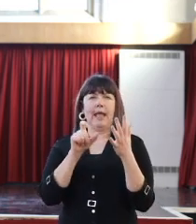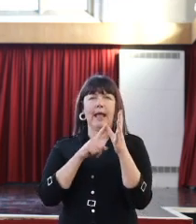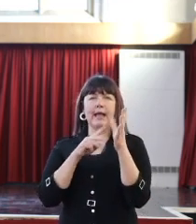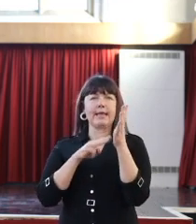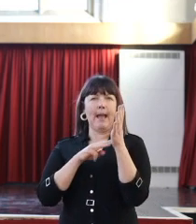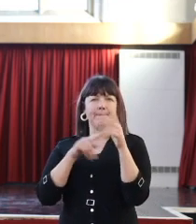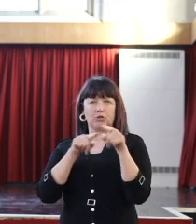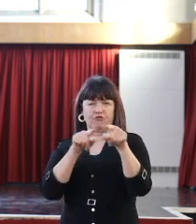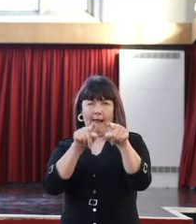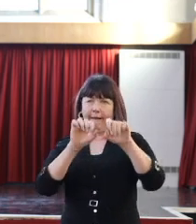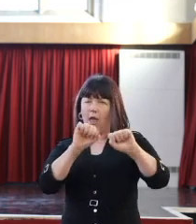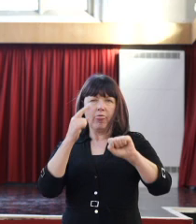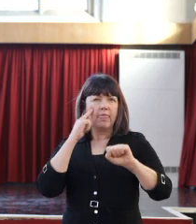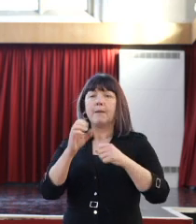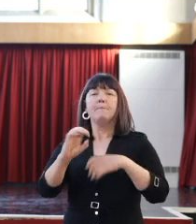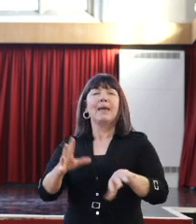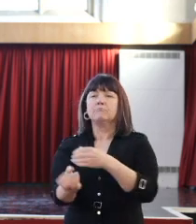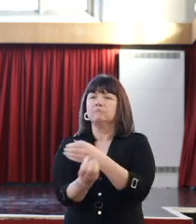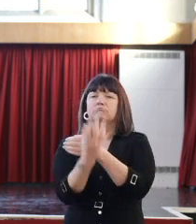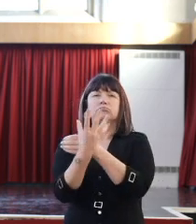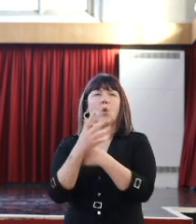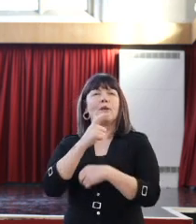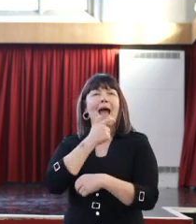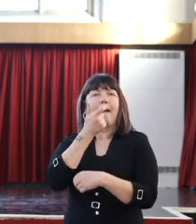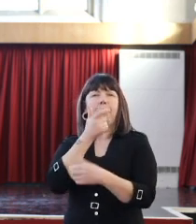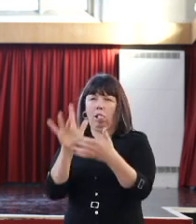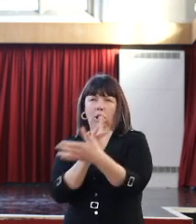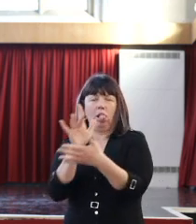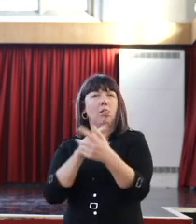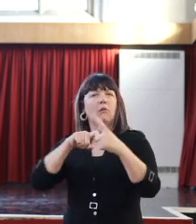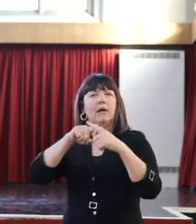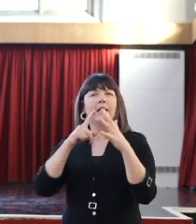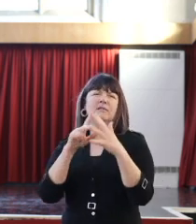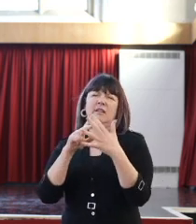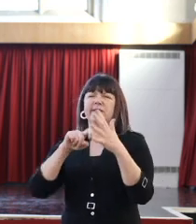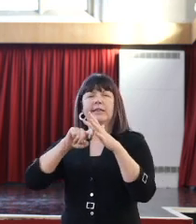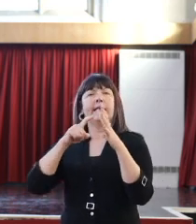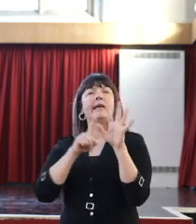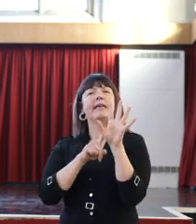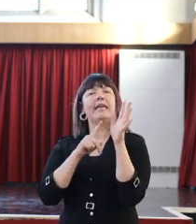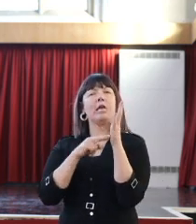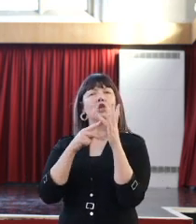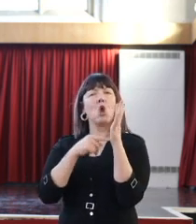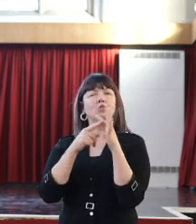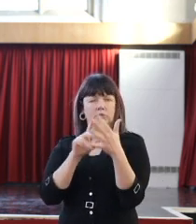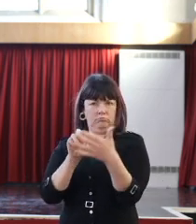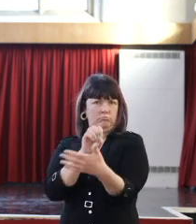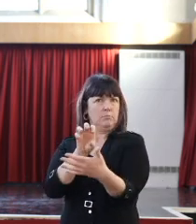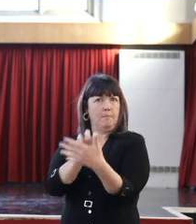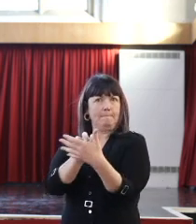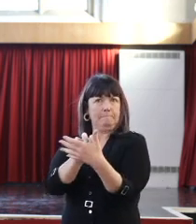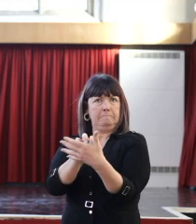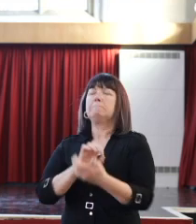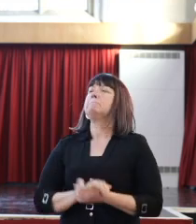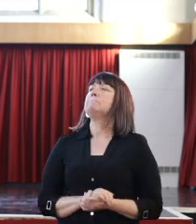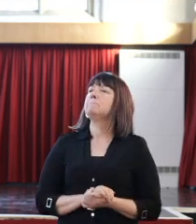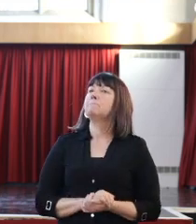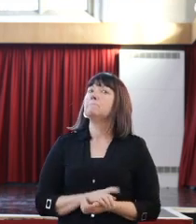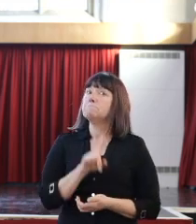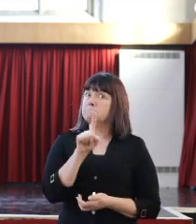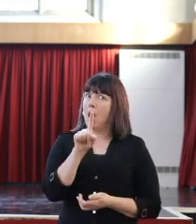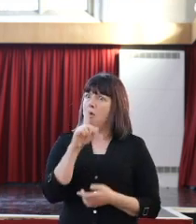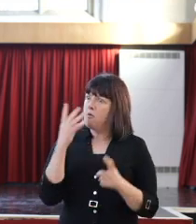on an Apple keynote recently. But our determination to effect positive change over the years has shifted the whole